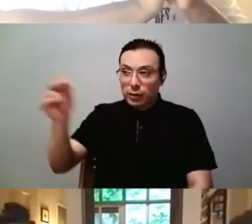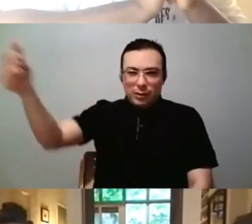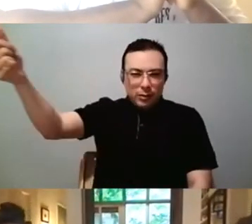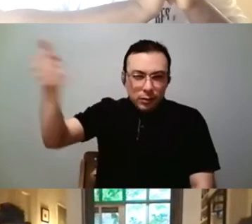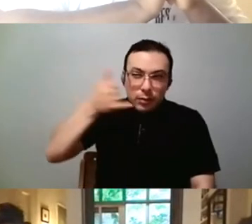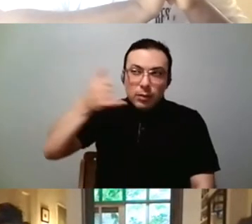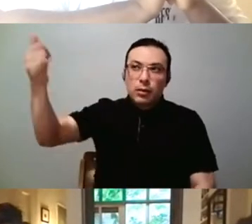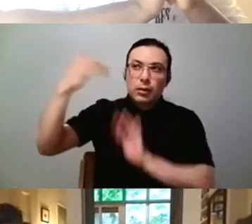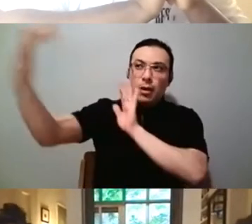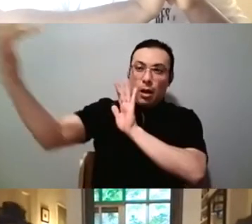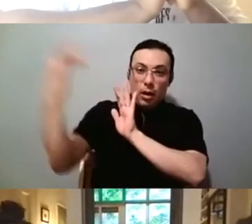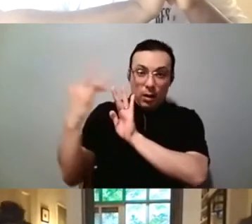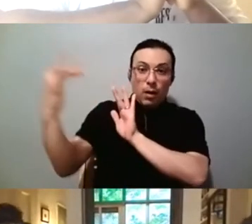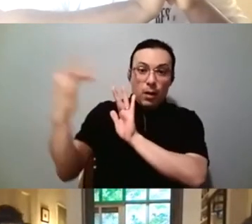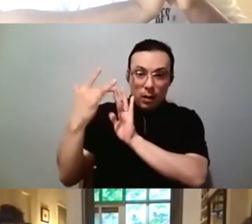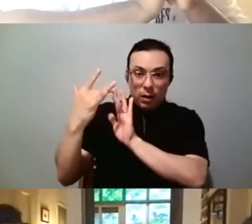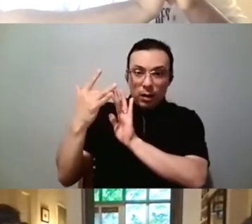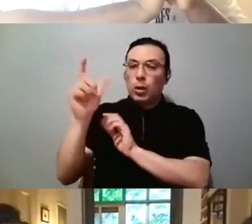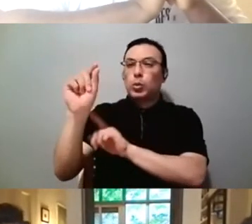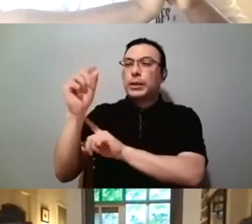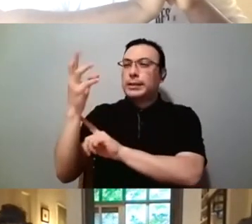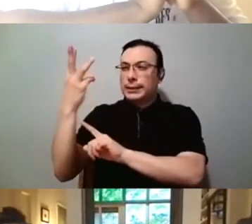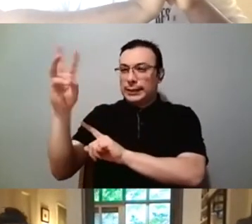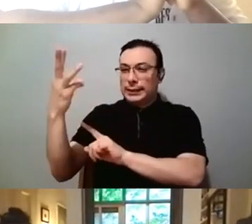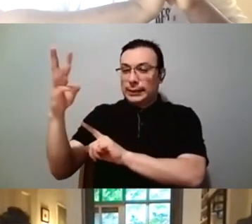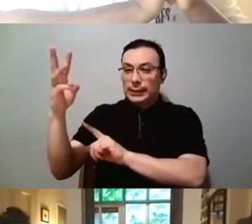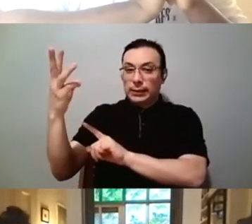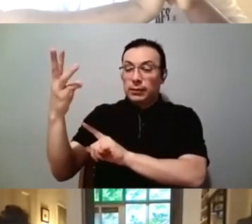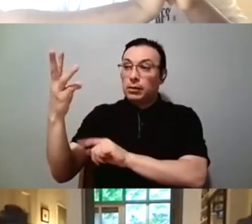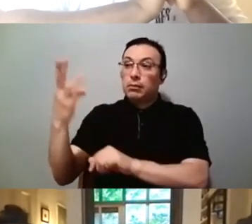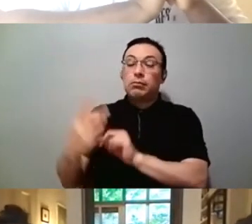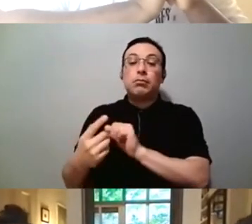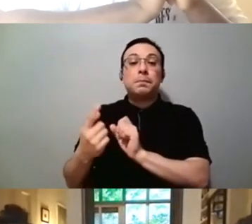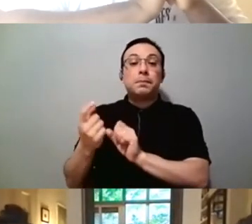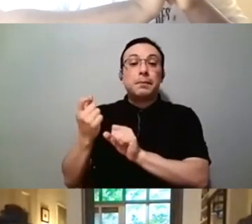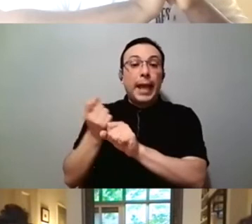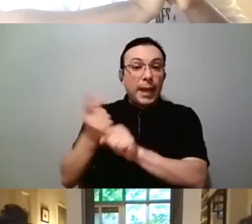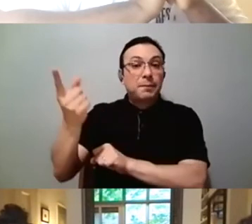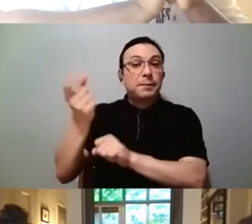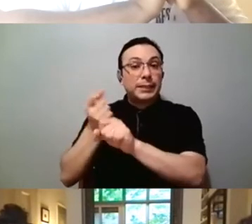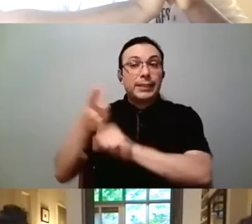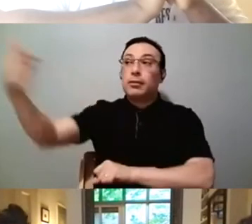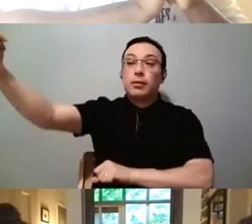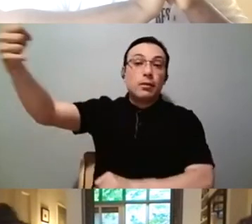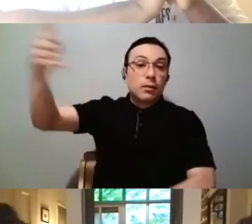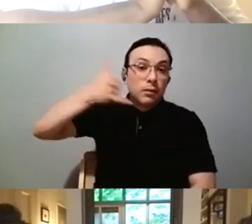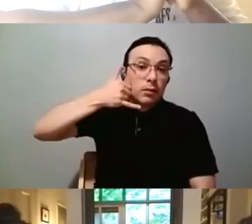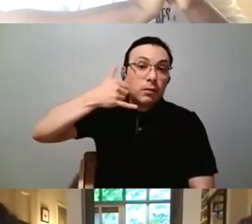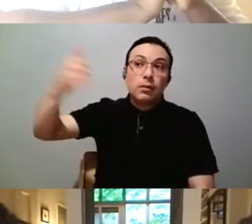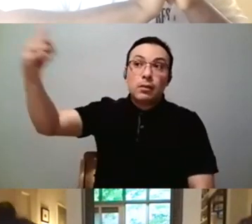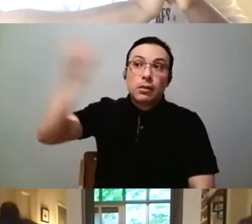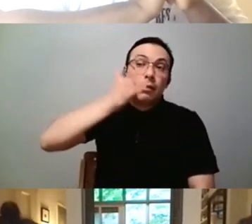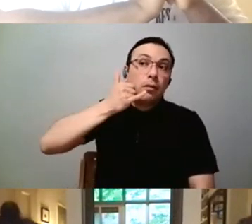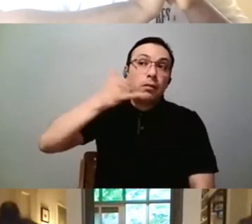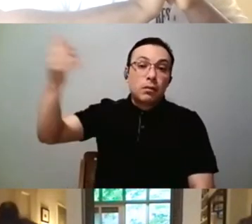and there's been one every year since and uh but as uh